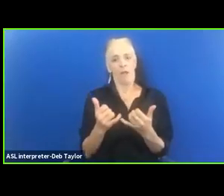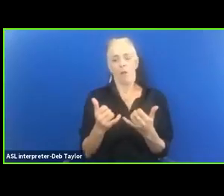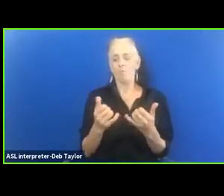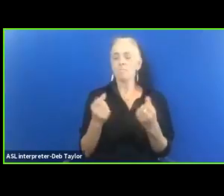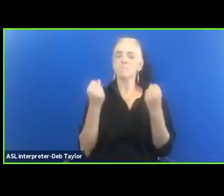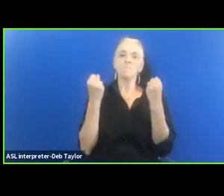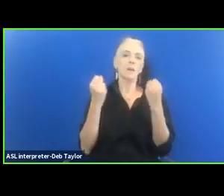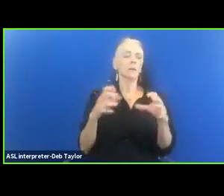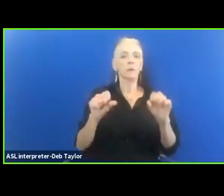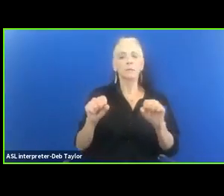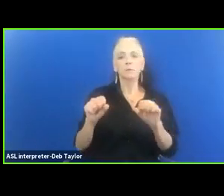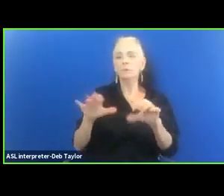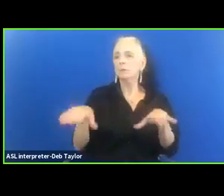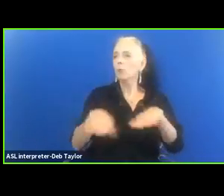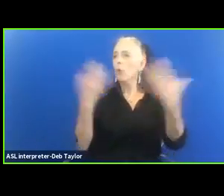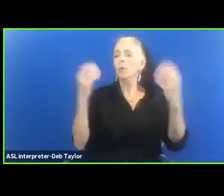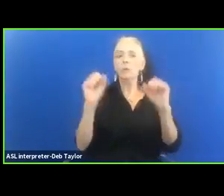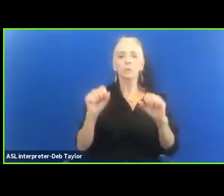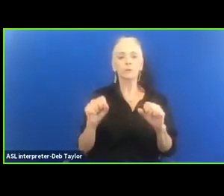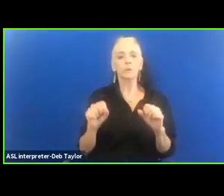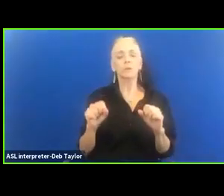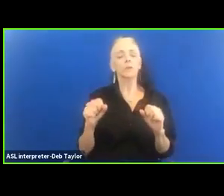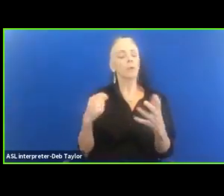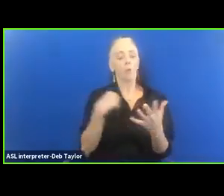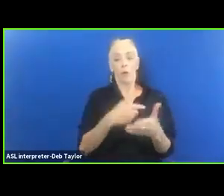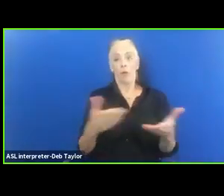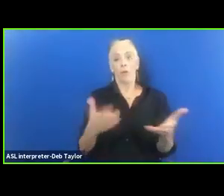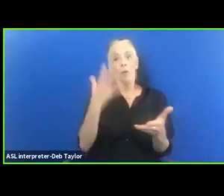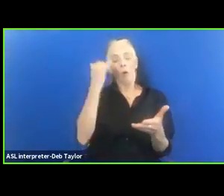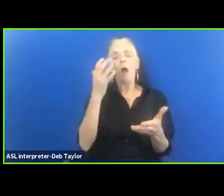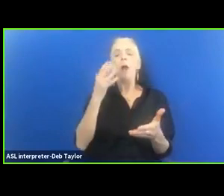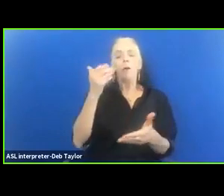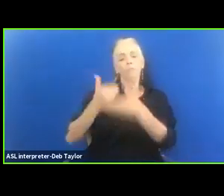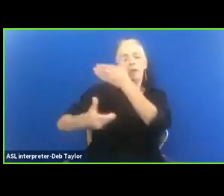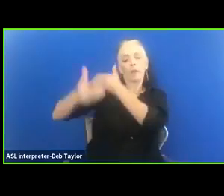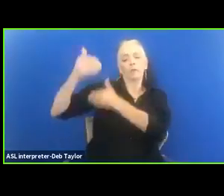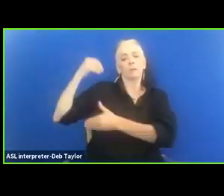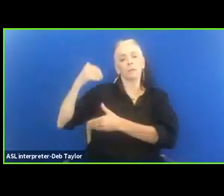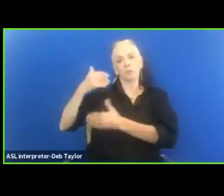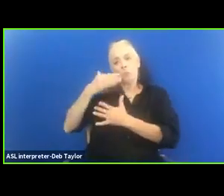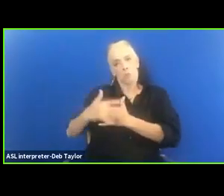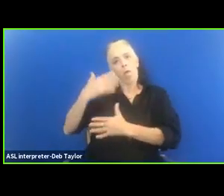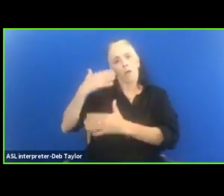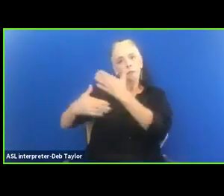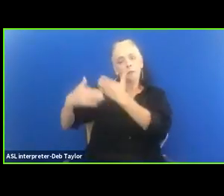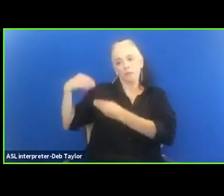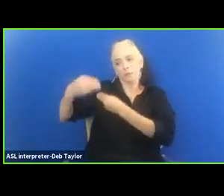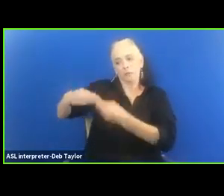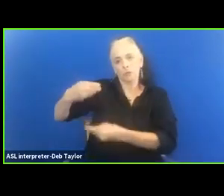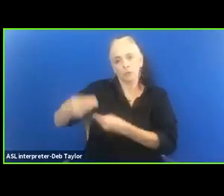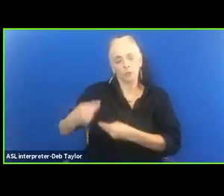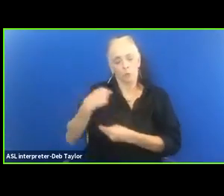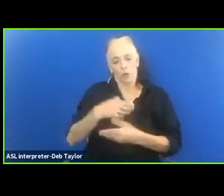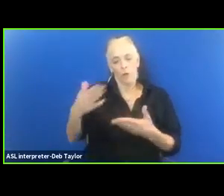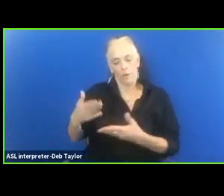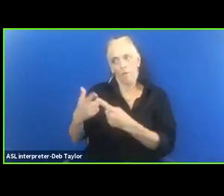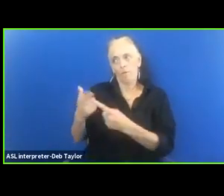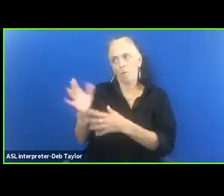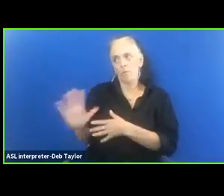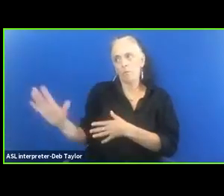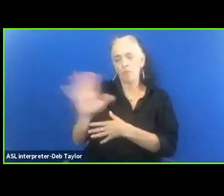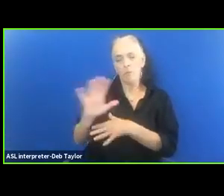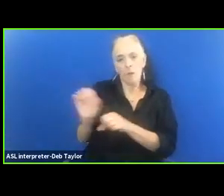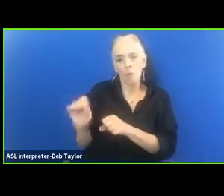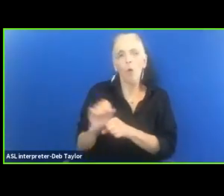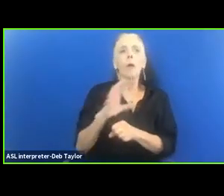due to the power, love, and resilience of our ancestors by blood, of our movement ancestors. And in this moment,